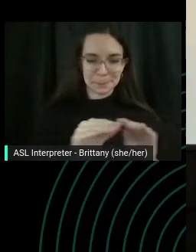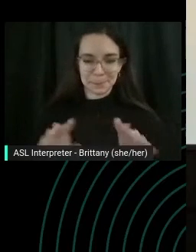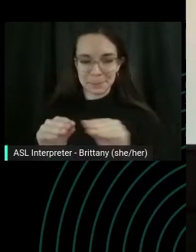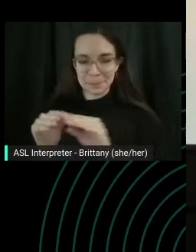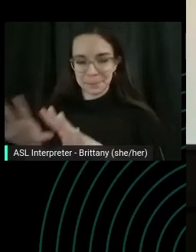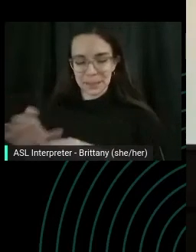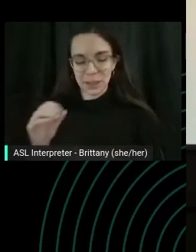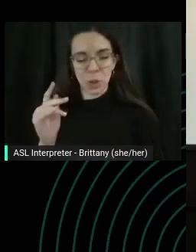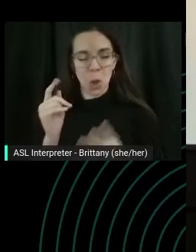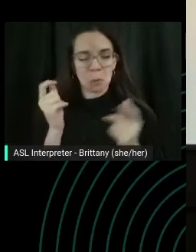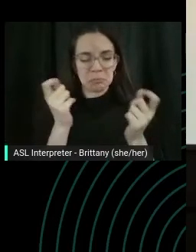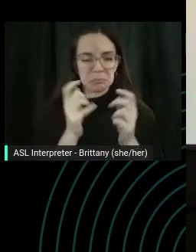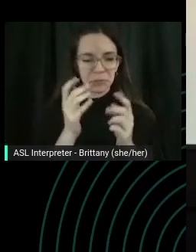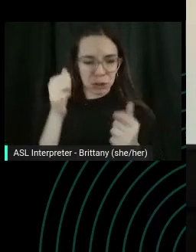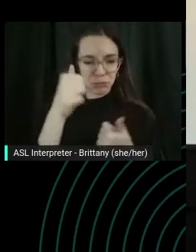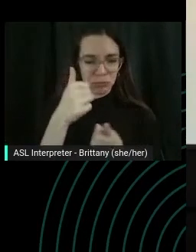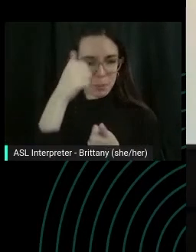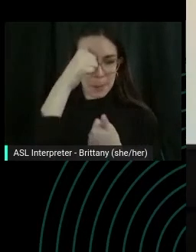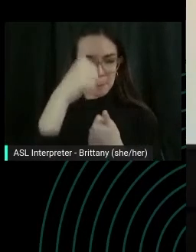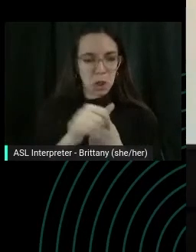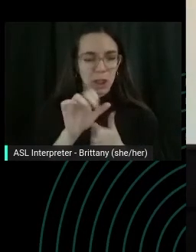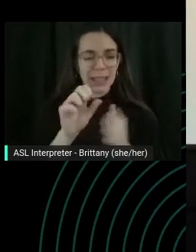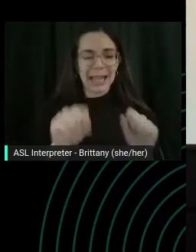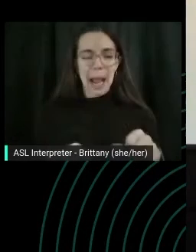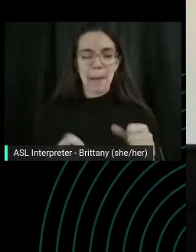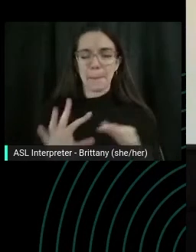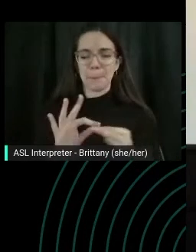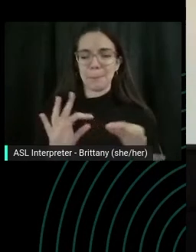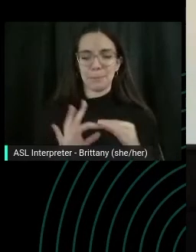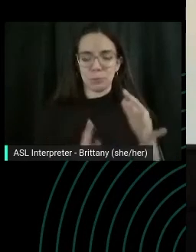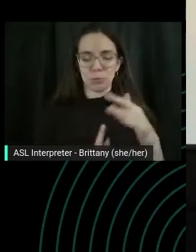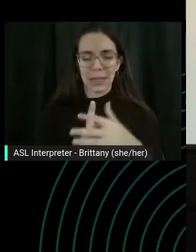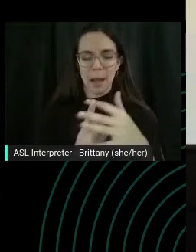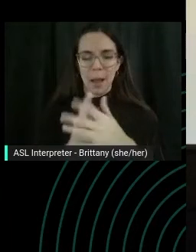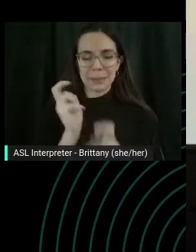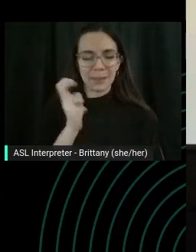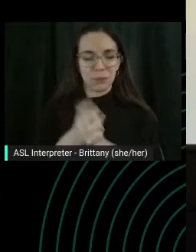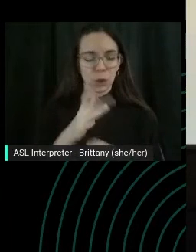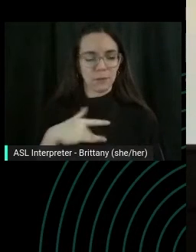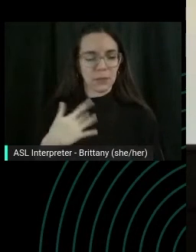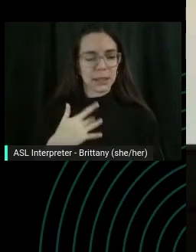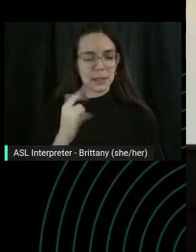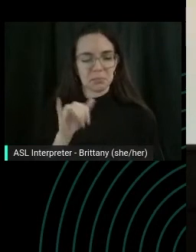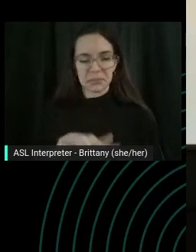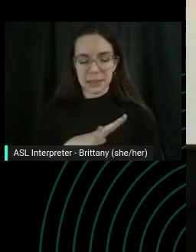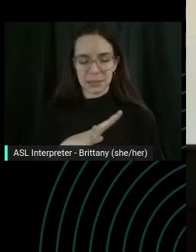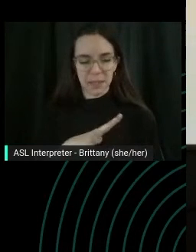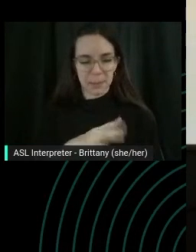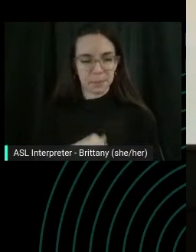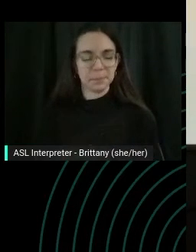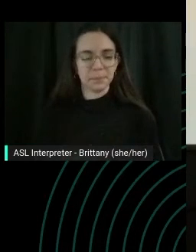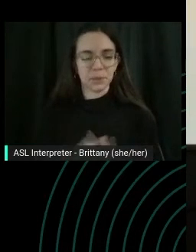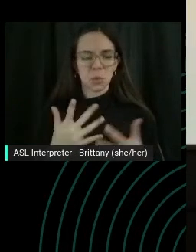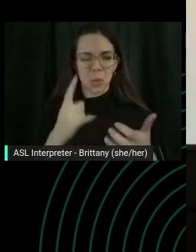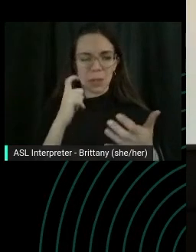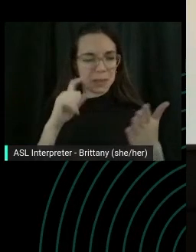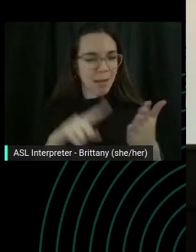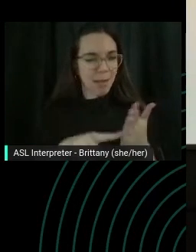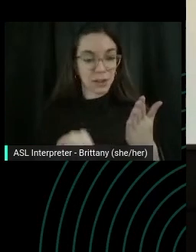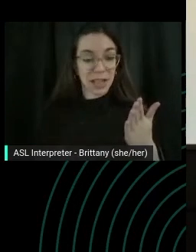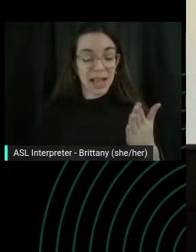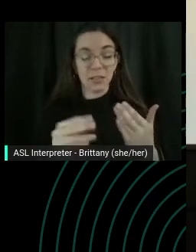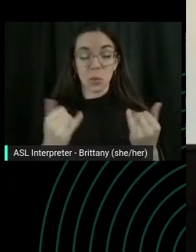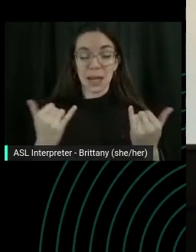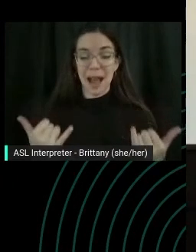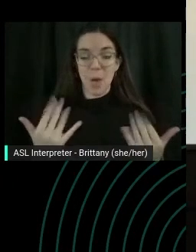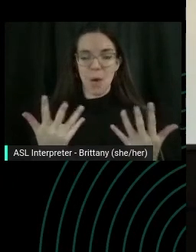feelings, and if that does, that's totally okay. So I just want to acknowledge that. So with that, I'd invite you to take a